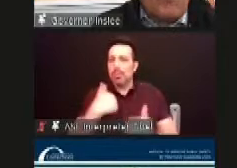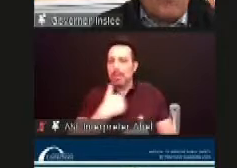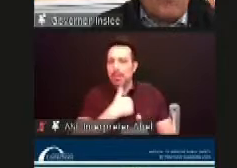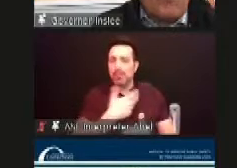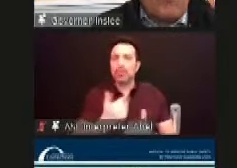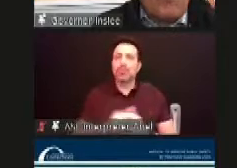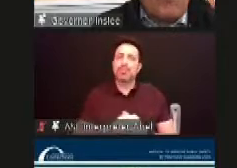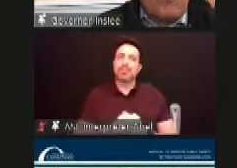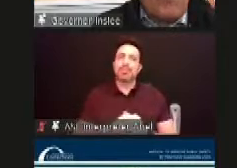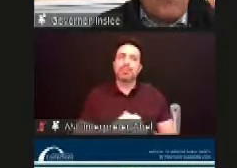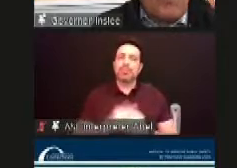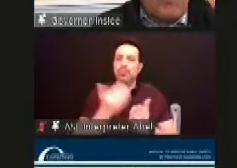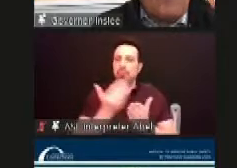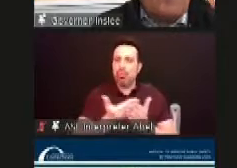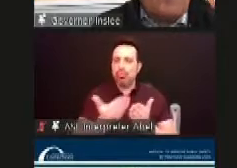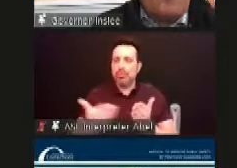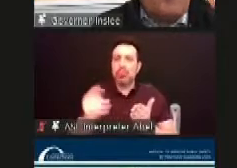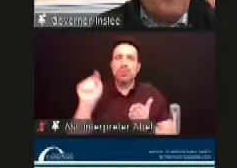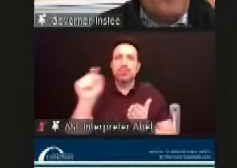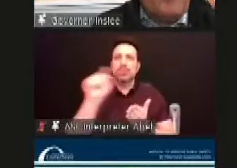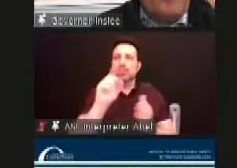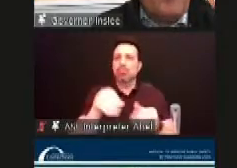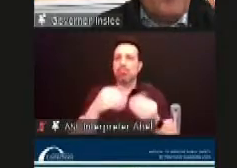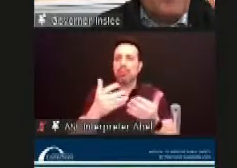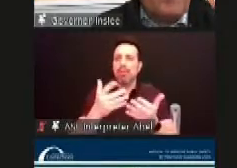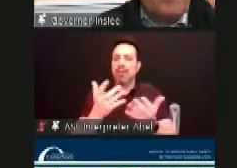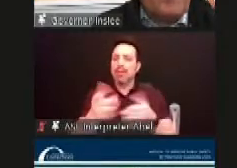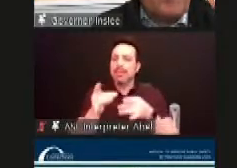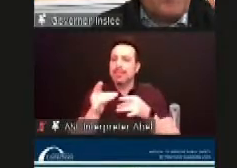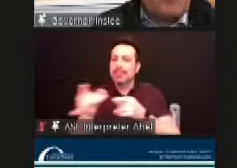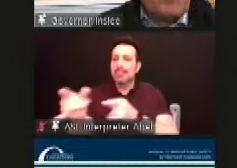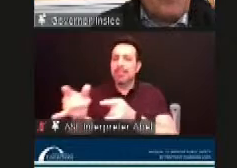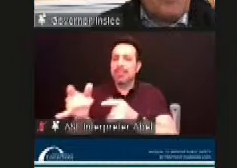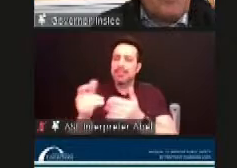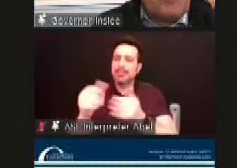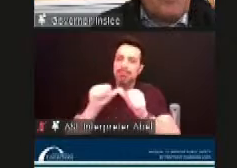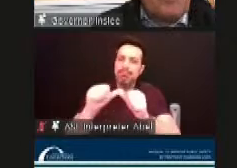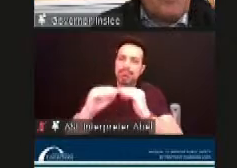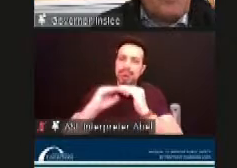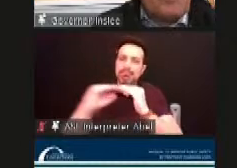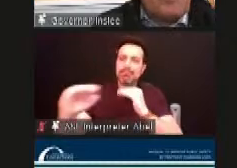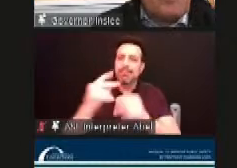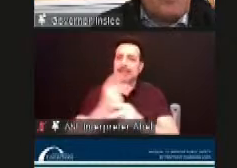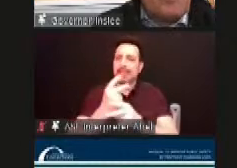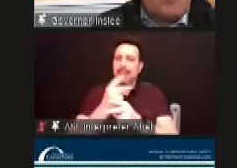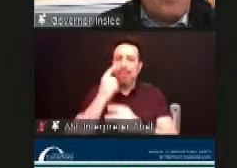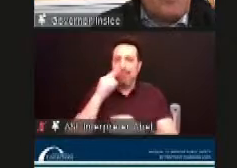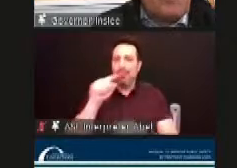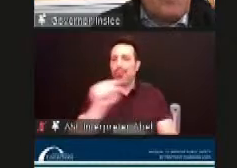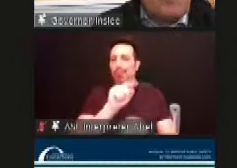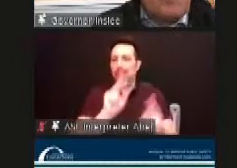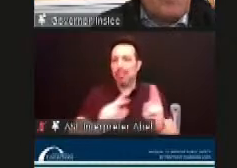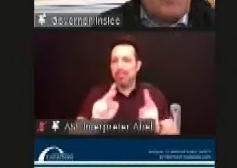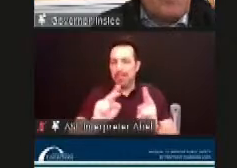and resources to provide some type of seamless continuum of care for those folks.